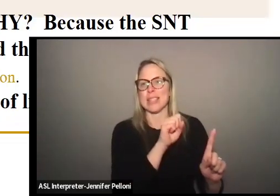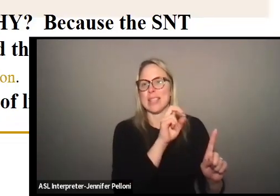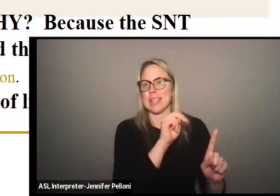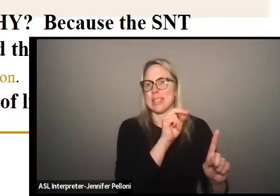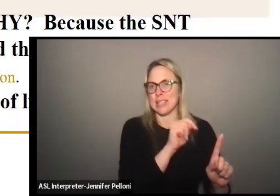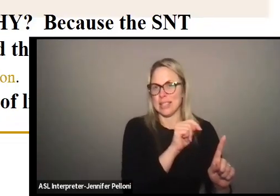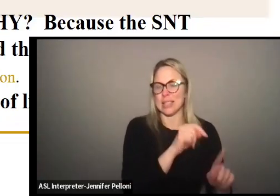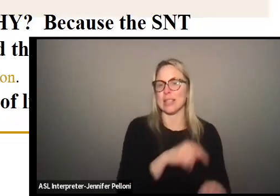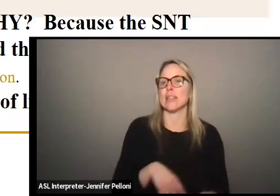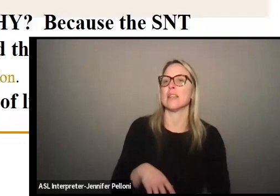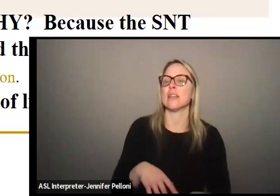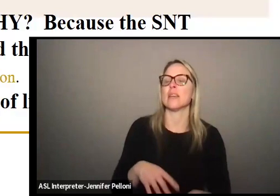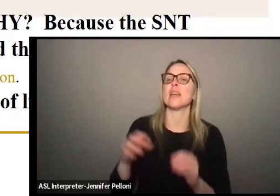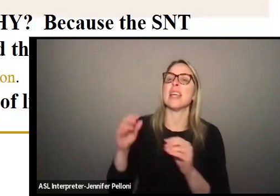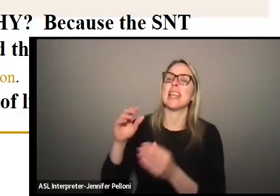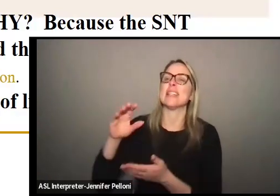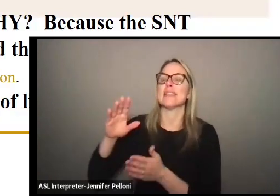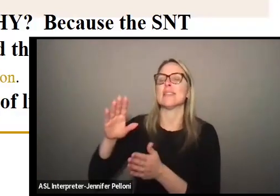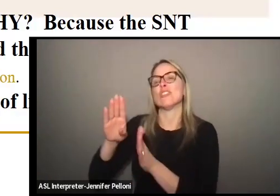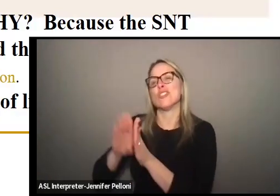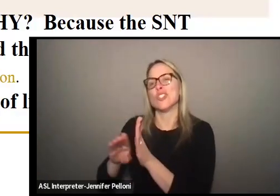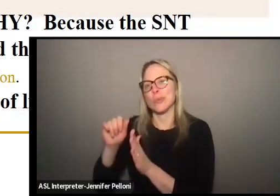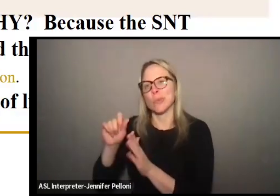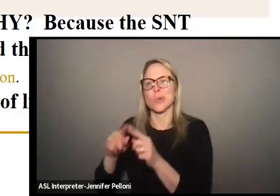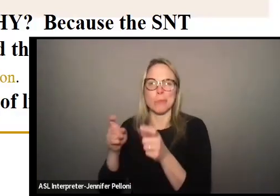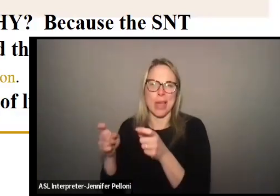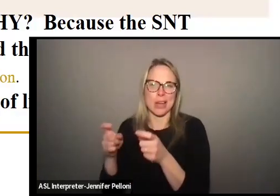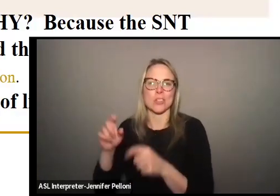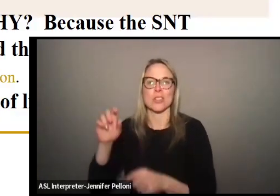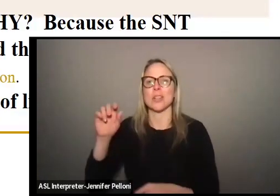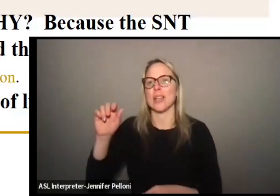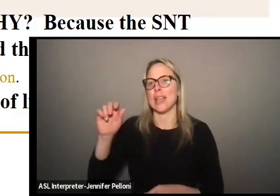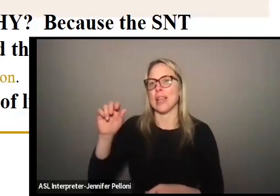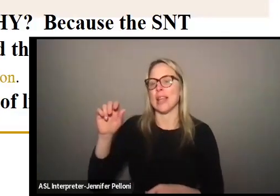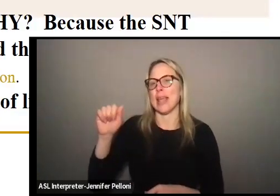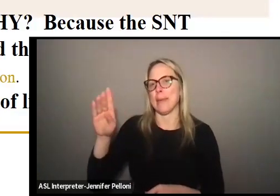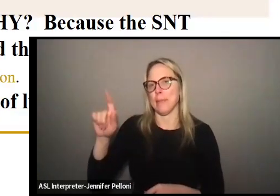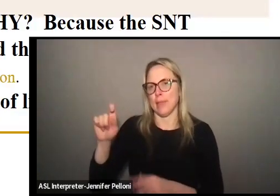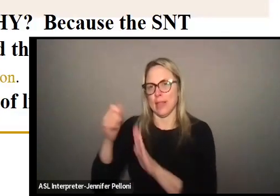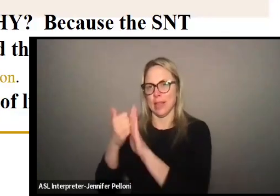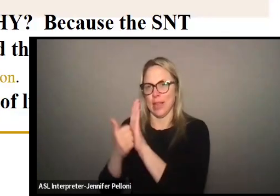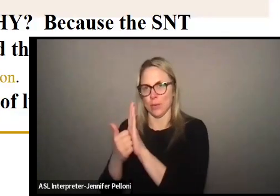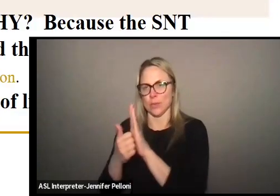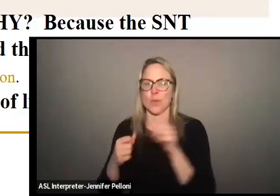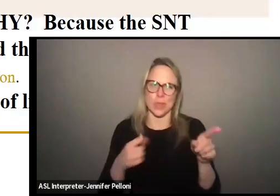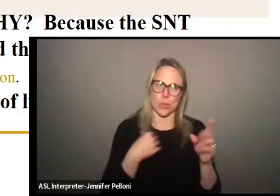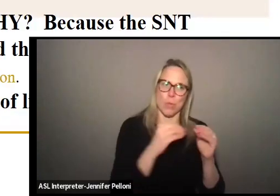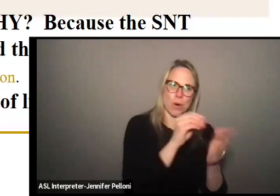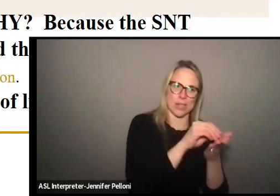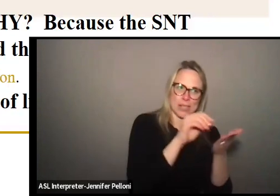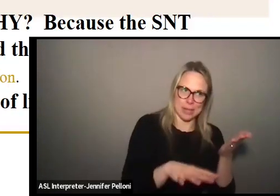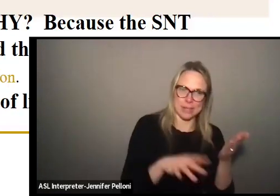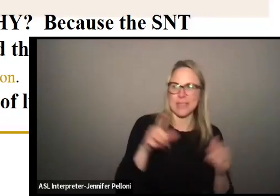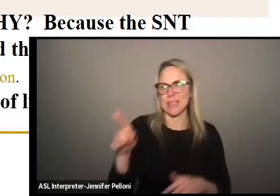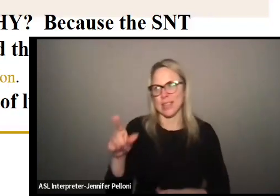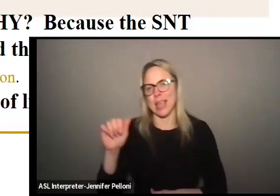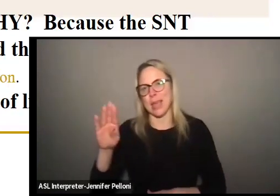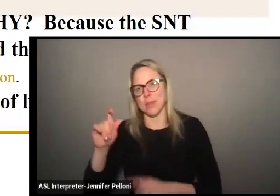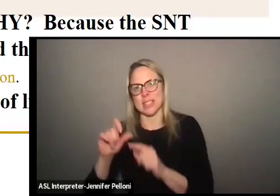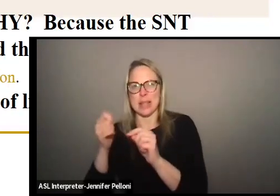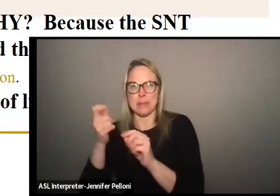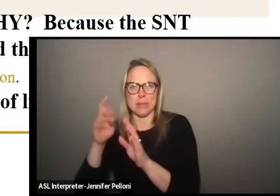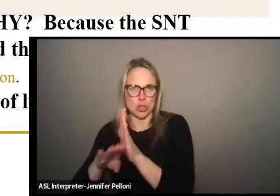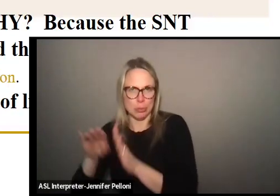less costly to administer the ABLE account. However, what we're finding a lot of families are doing